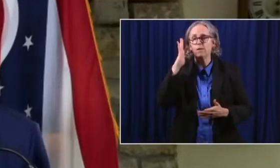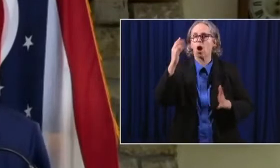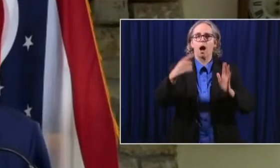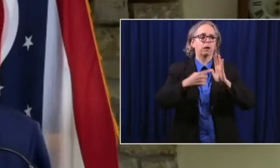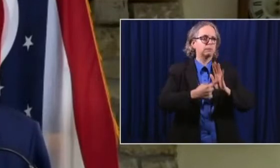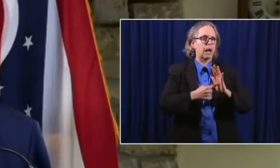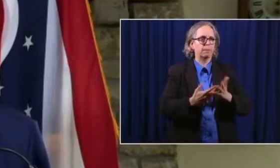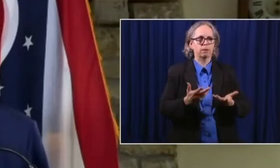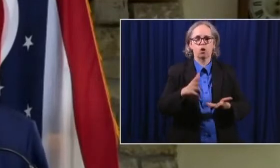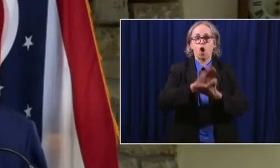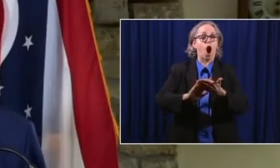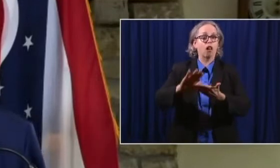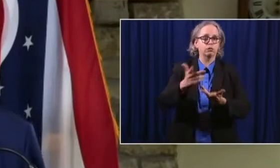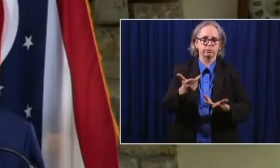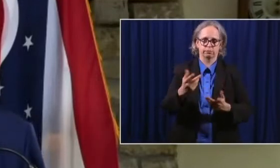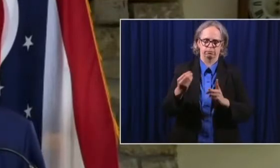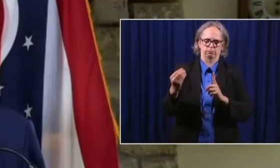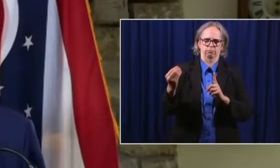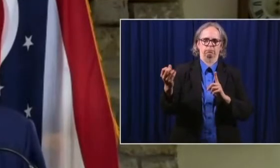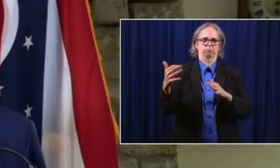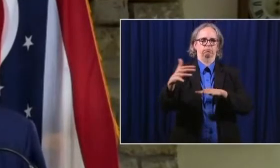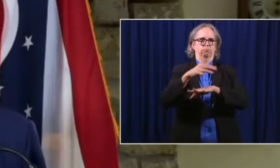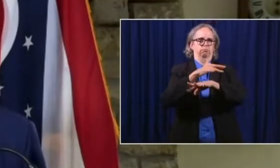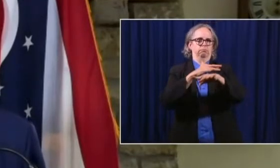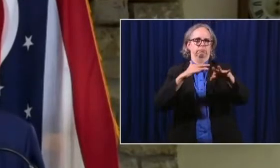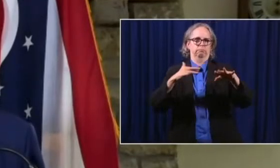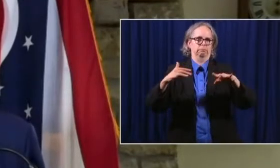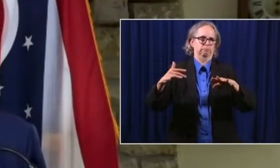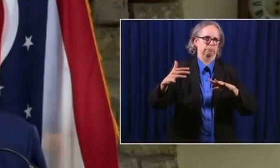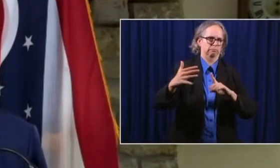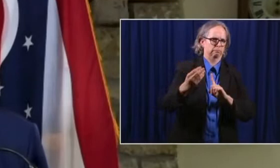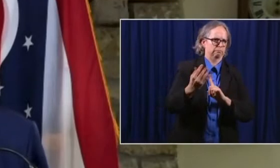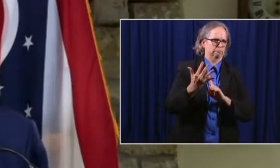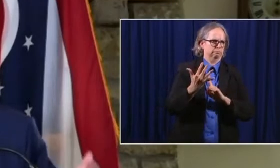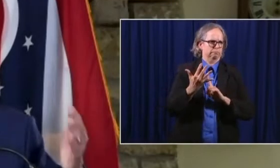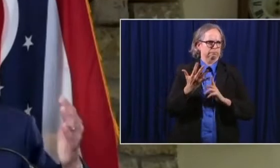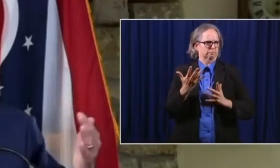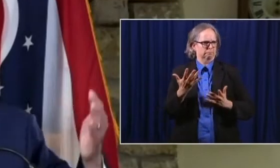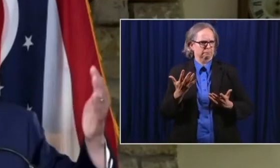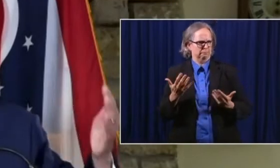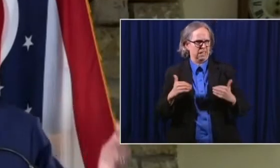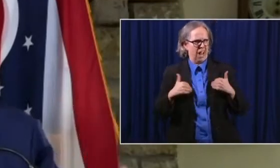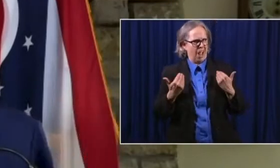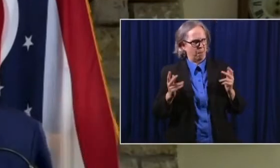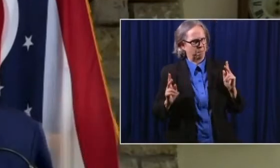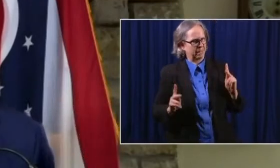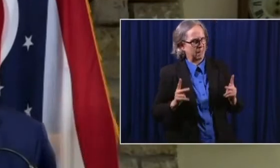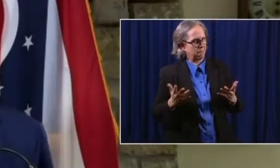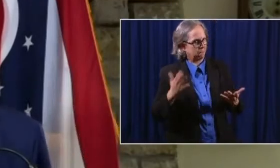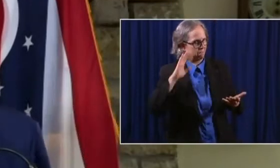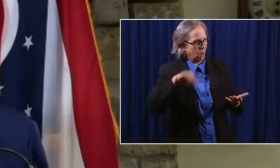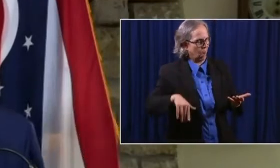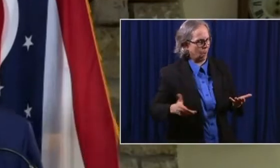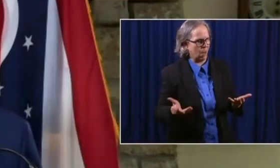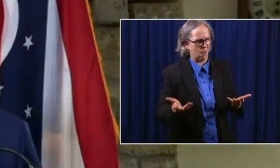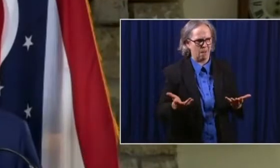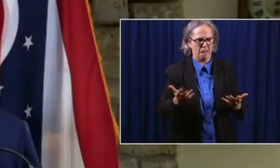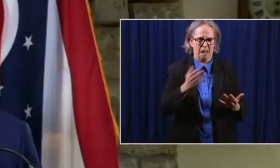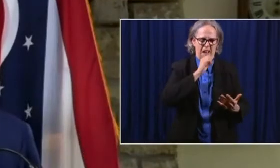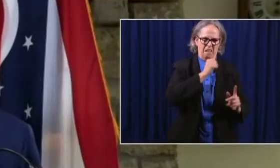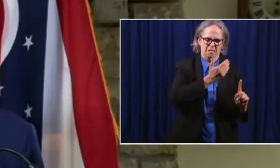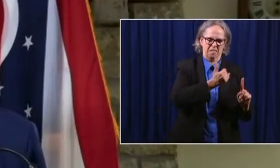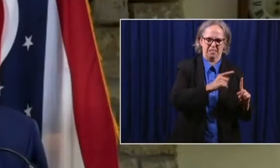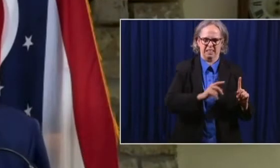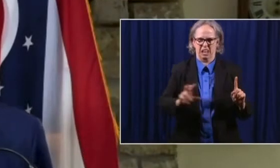college, we know that among young people, say 15 to 30,